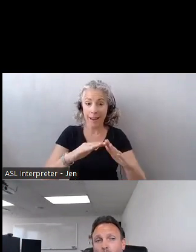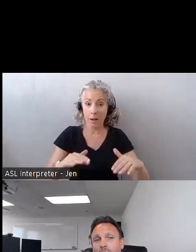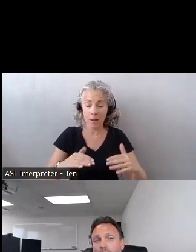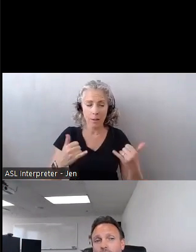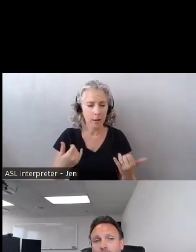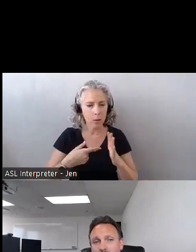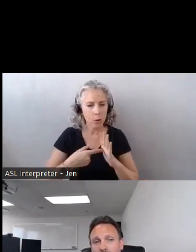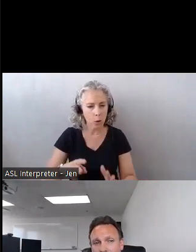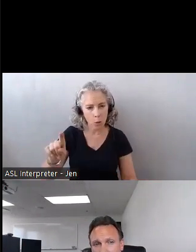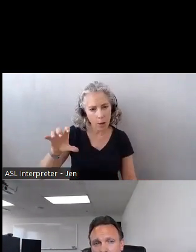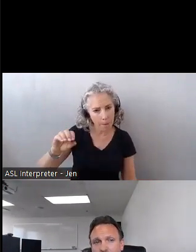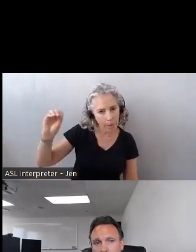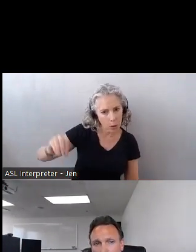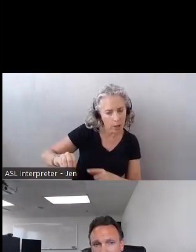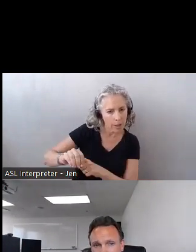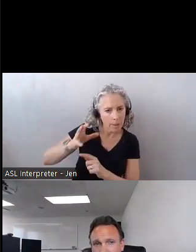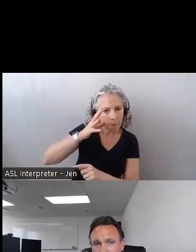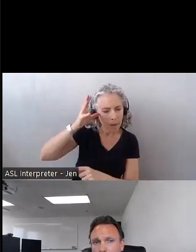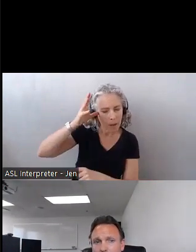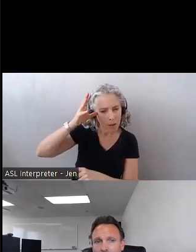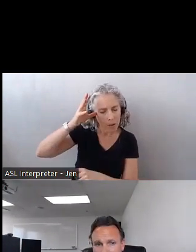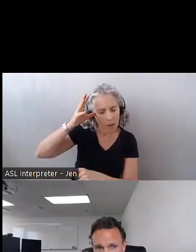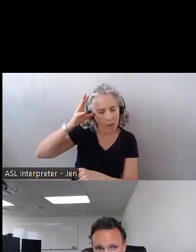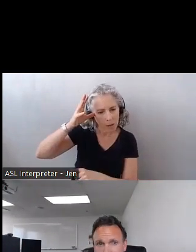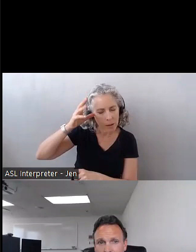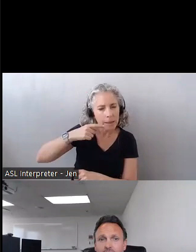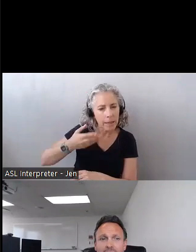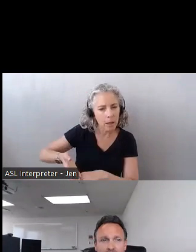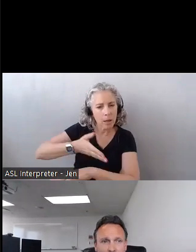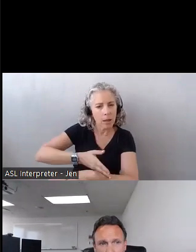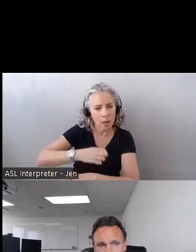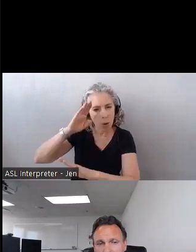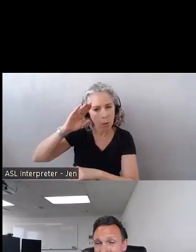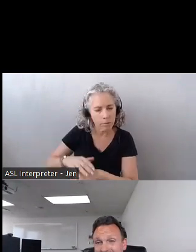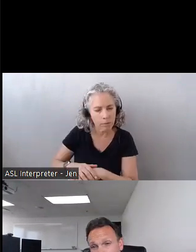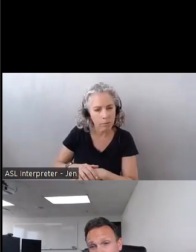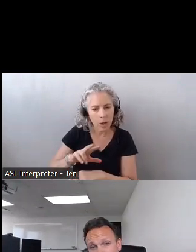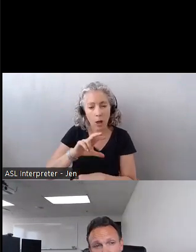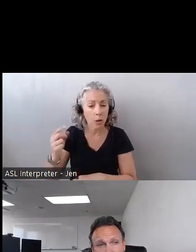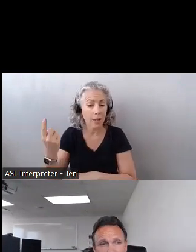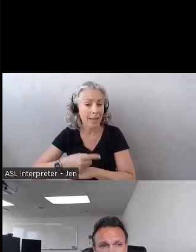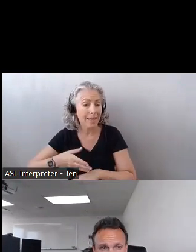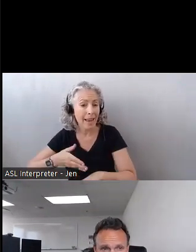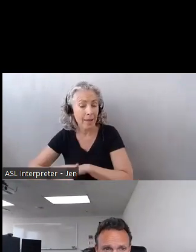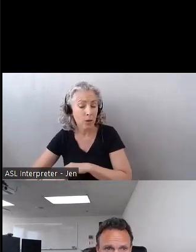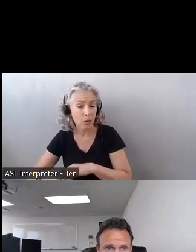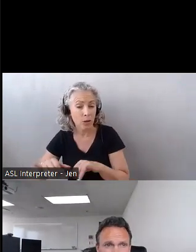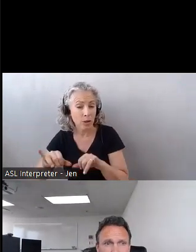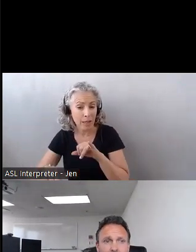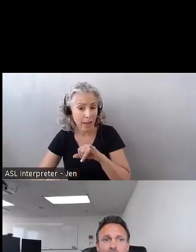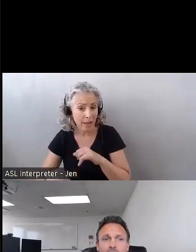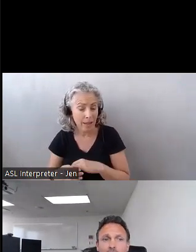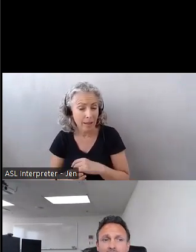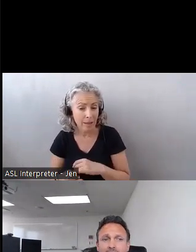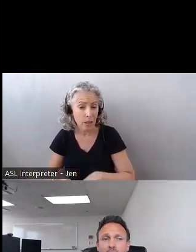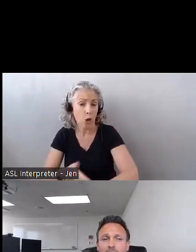now 100% of parents reporting increased hope up to 30 days following their stay, because that's what we're measuring right now. And